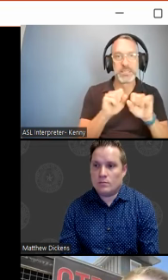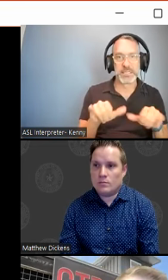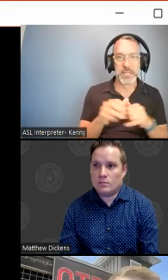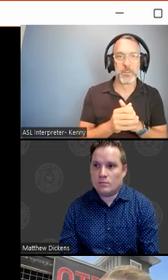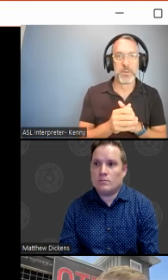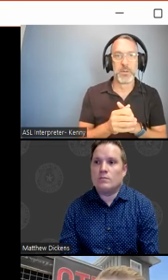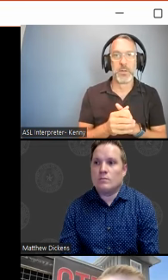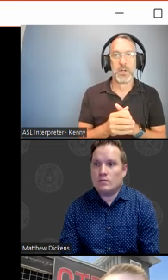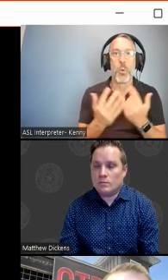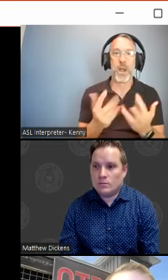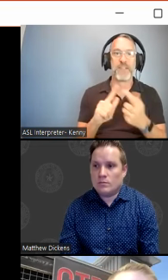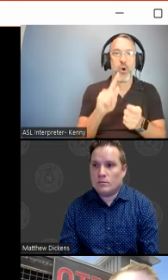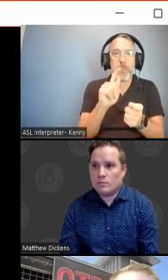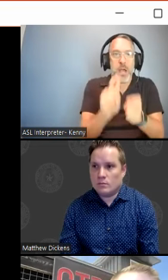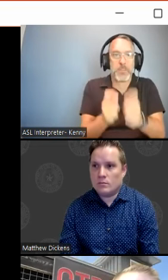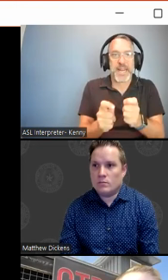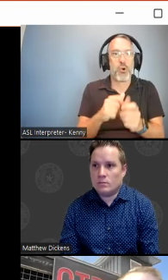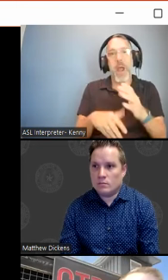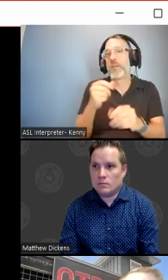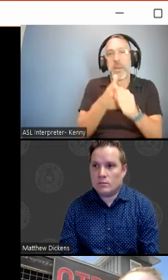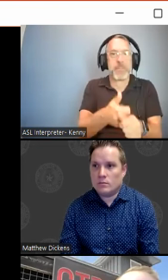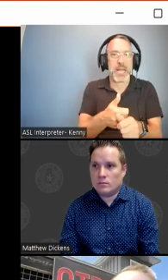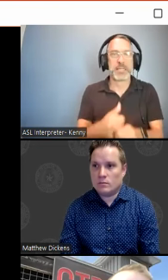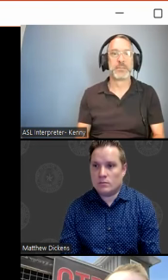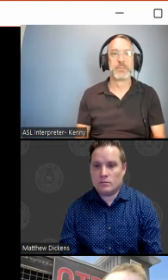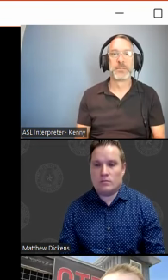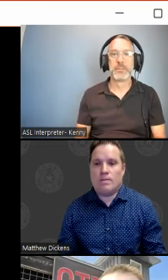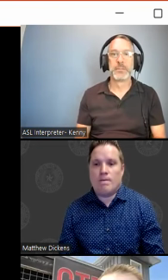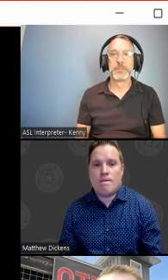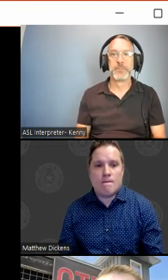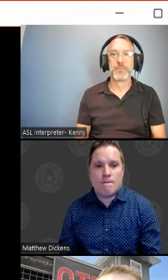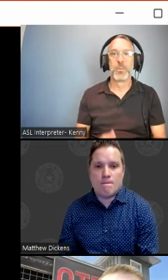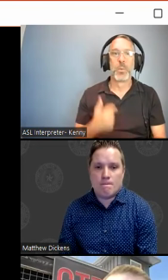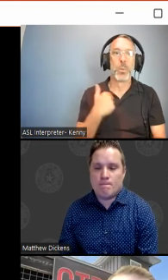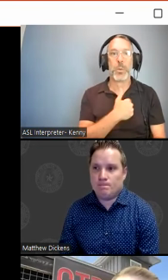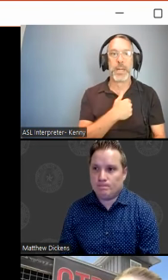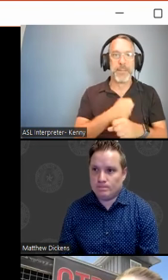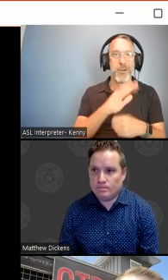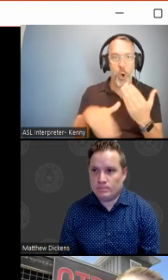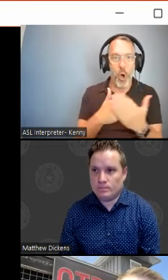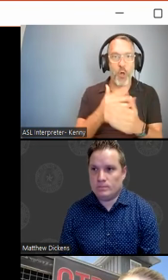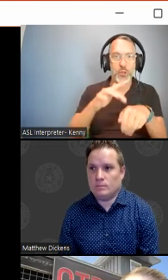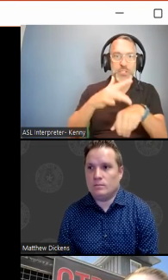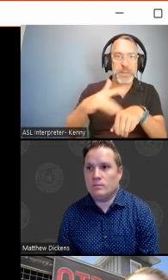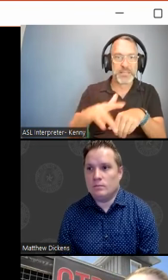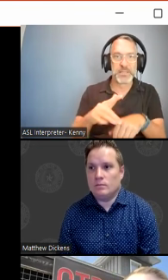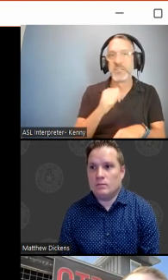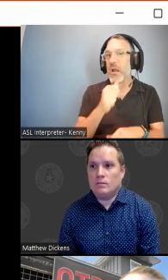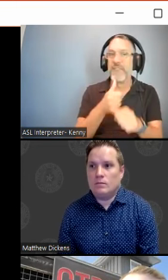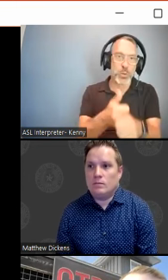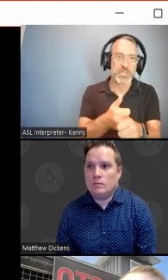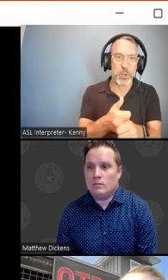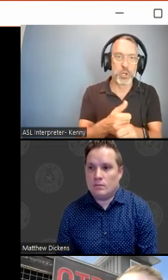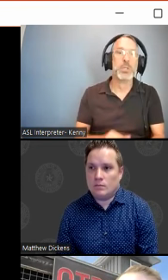are waiting to be updated or out of compliance. So we basically made all those spaces unenforceable.